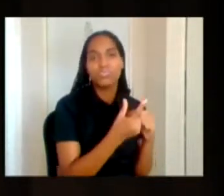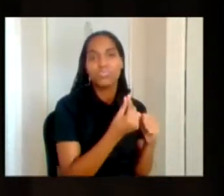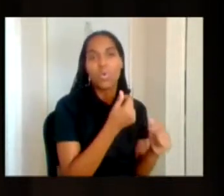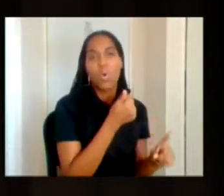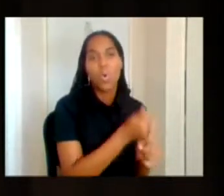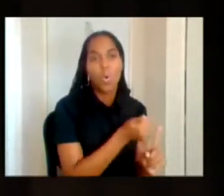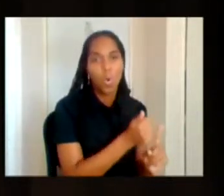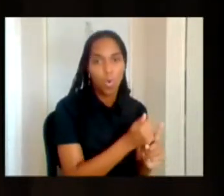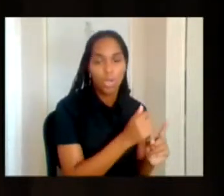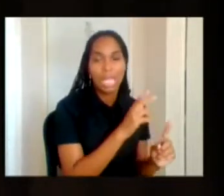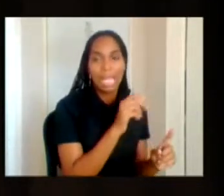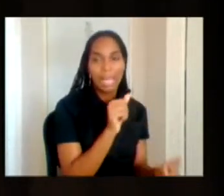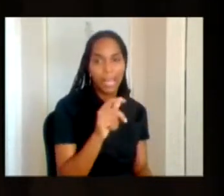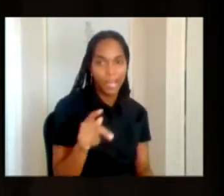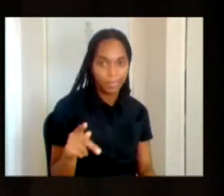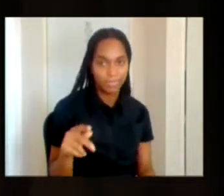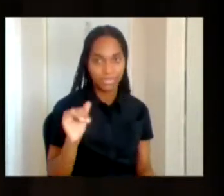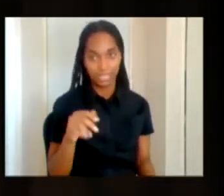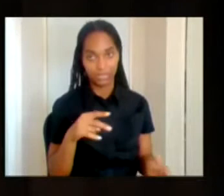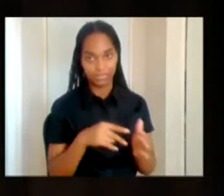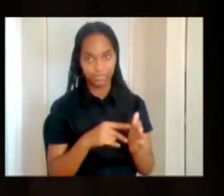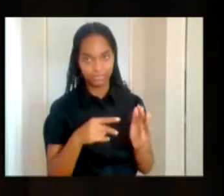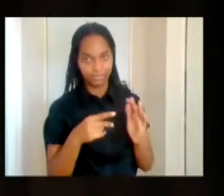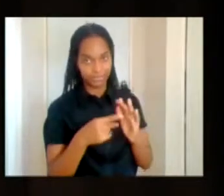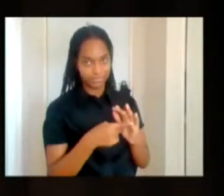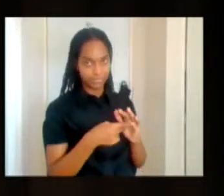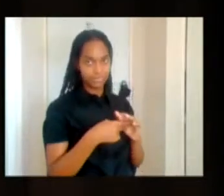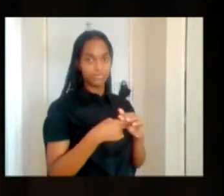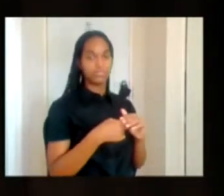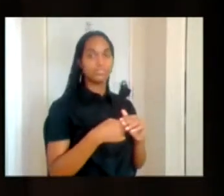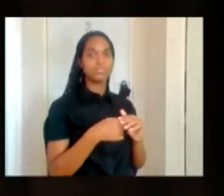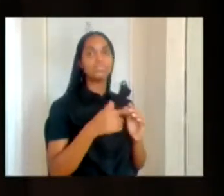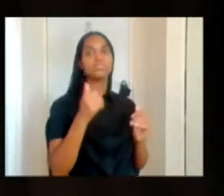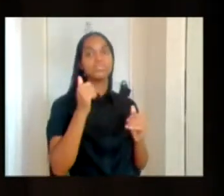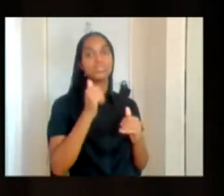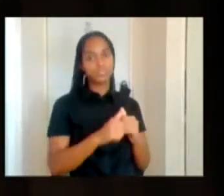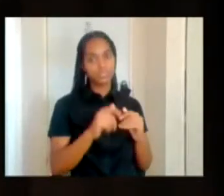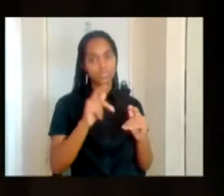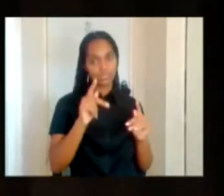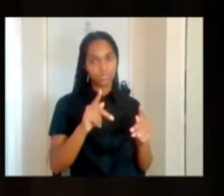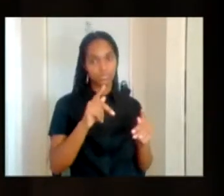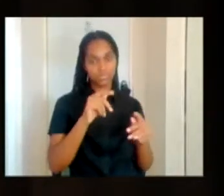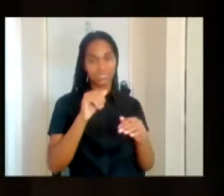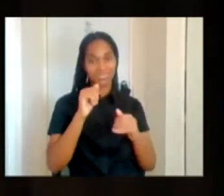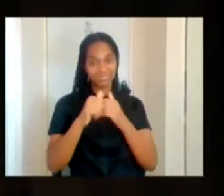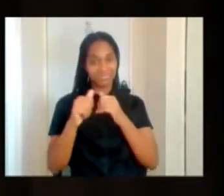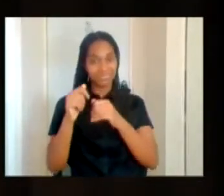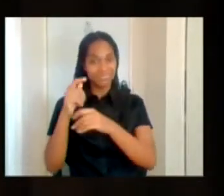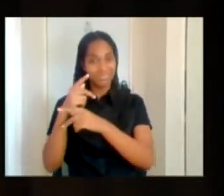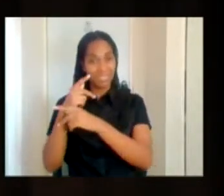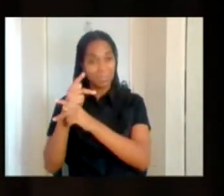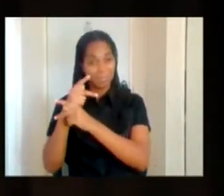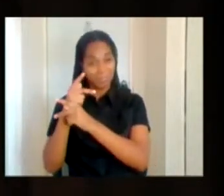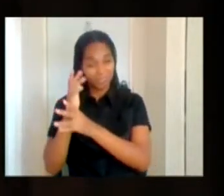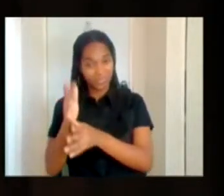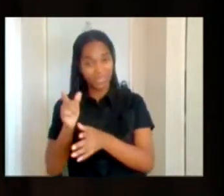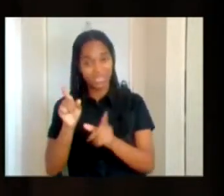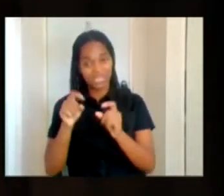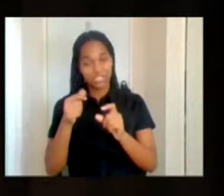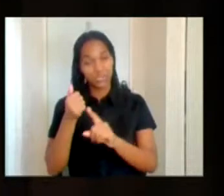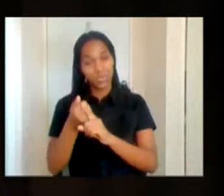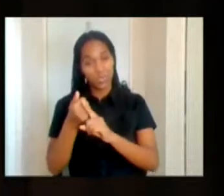And that meant that every manufacturer were trying to test off-air applications. And you've